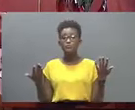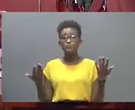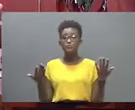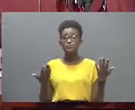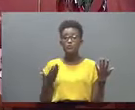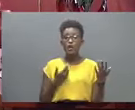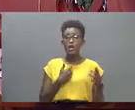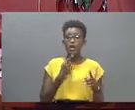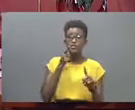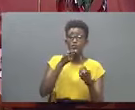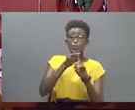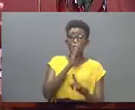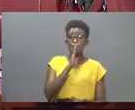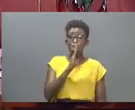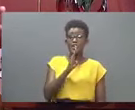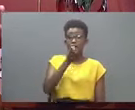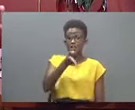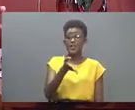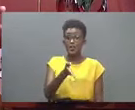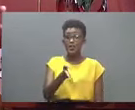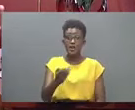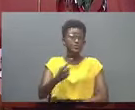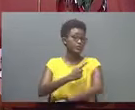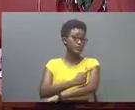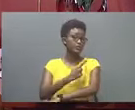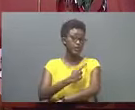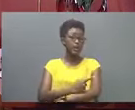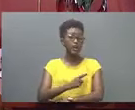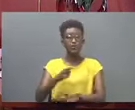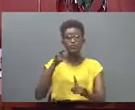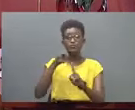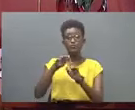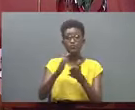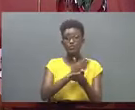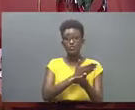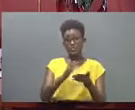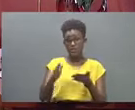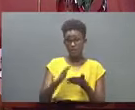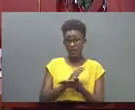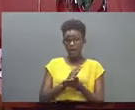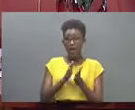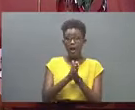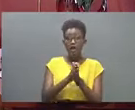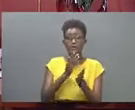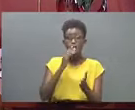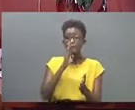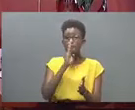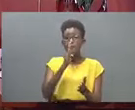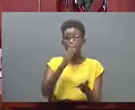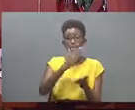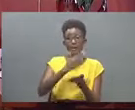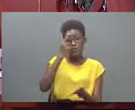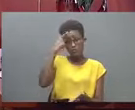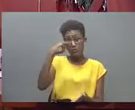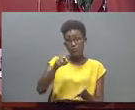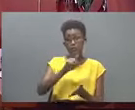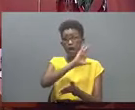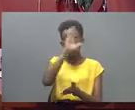be here today to share and be a part of Africa Arise,